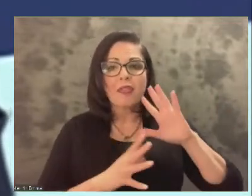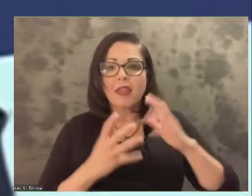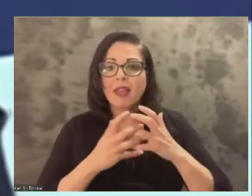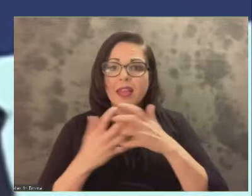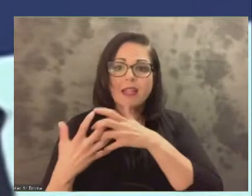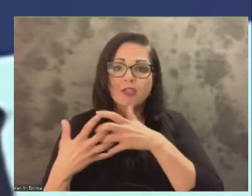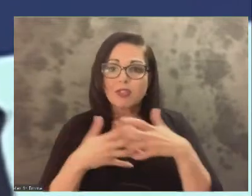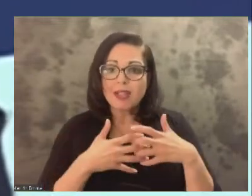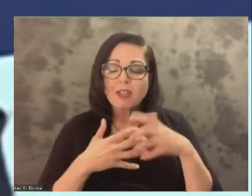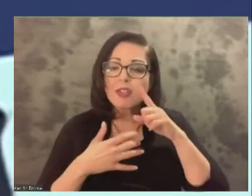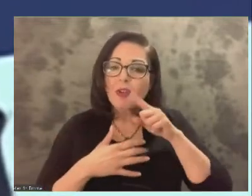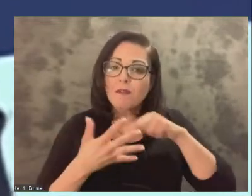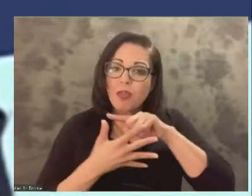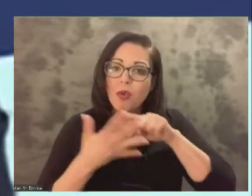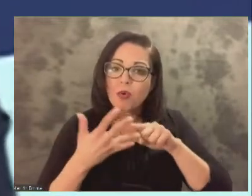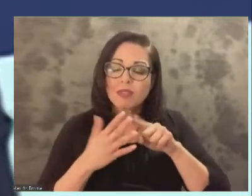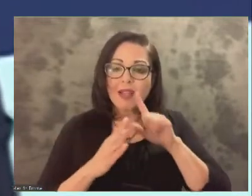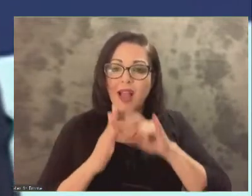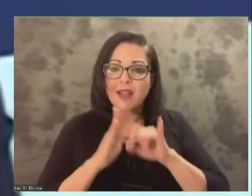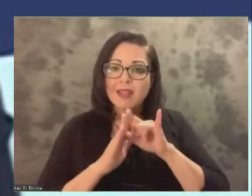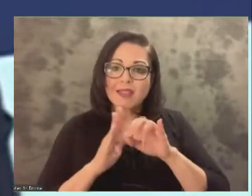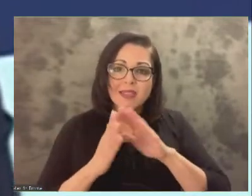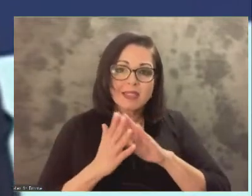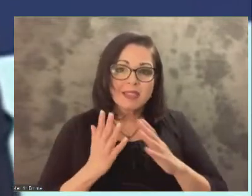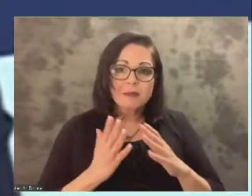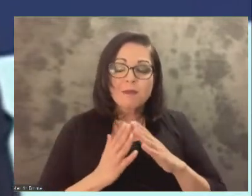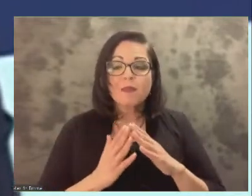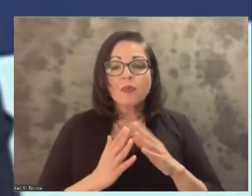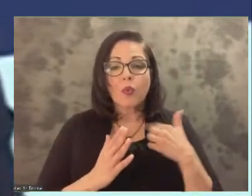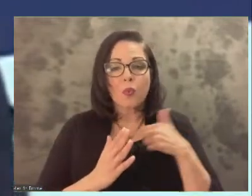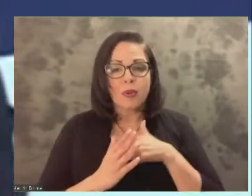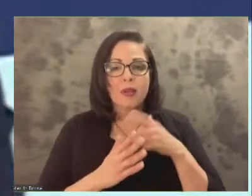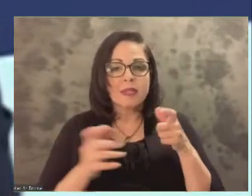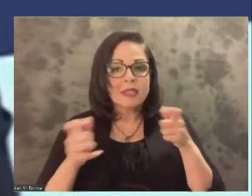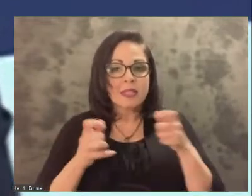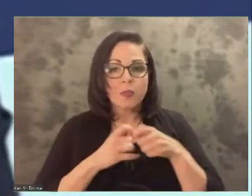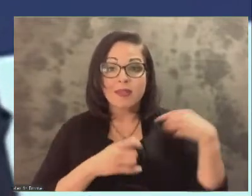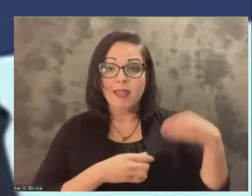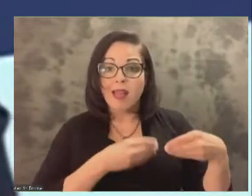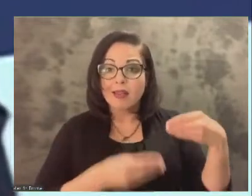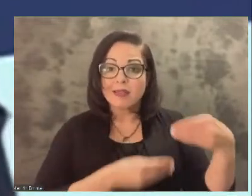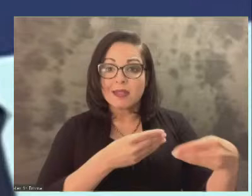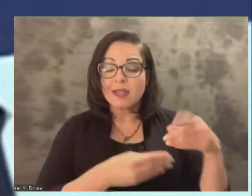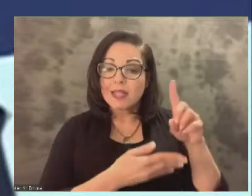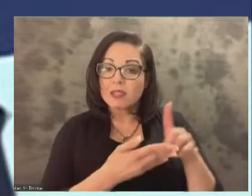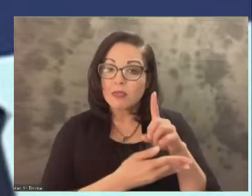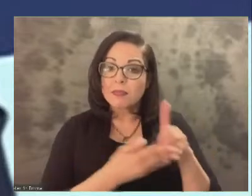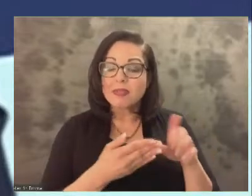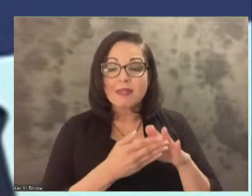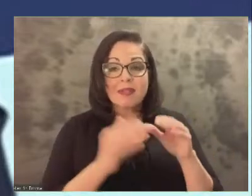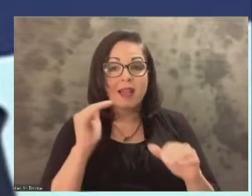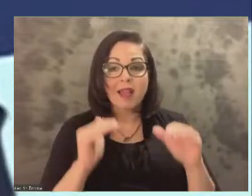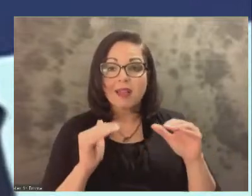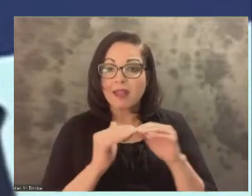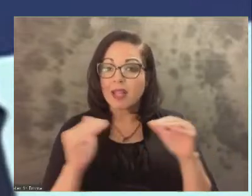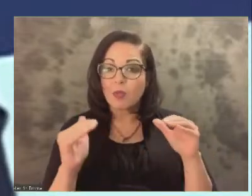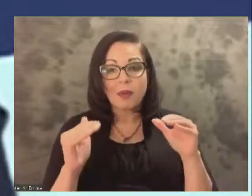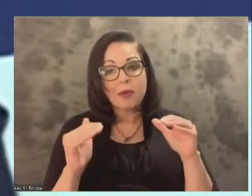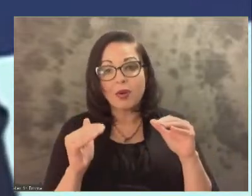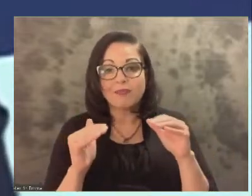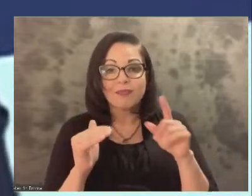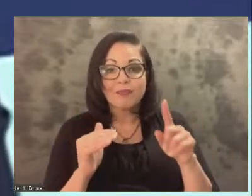identities. We are dealing with a legacy of discriminatory and inequitable policies that have